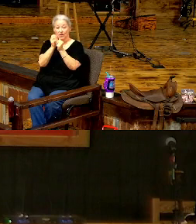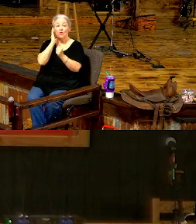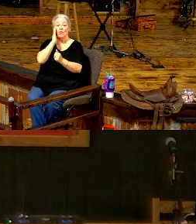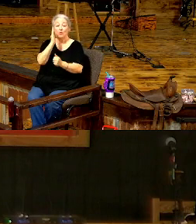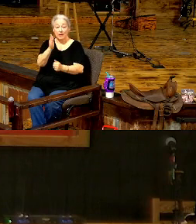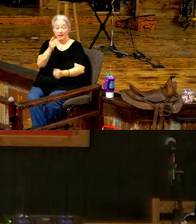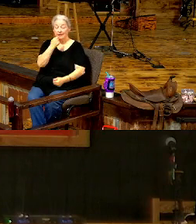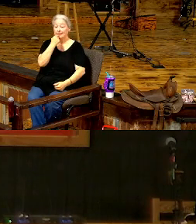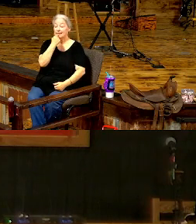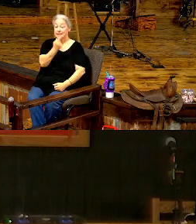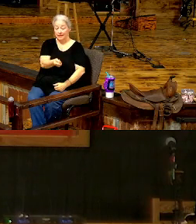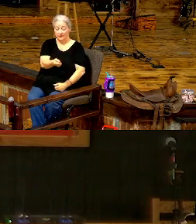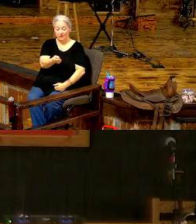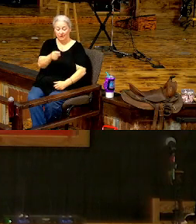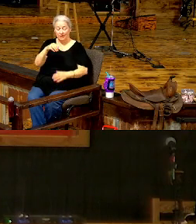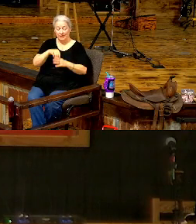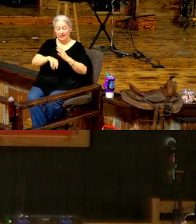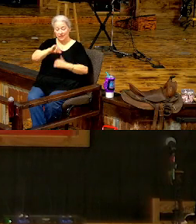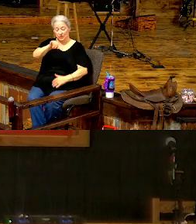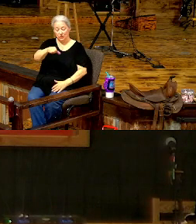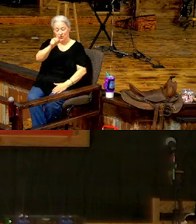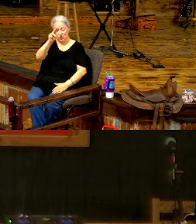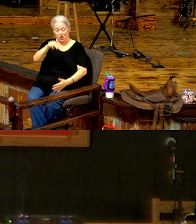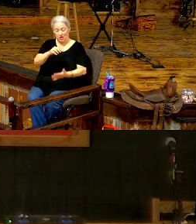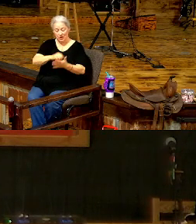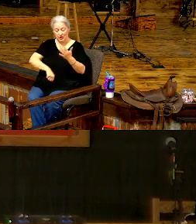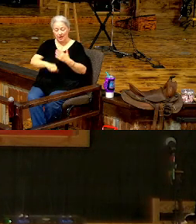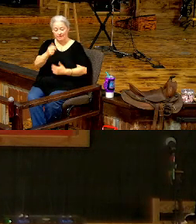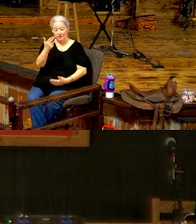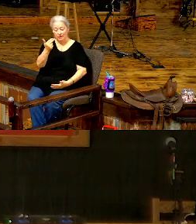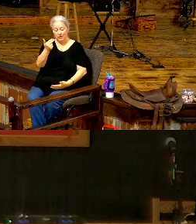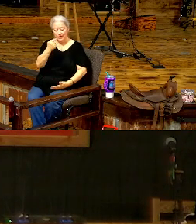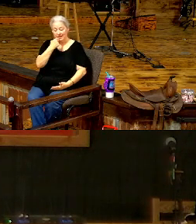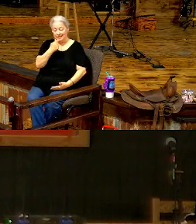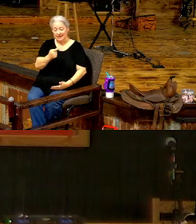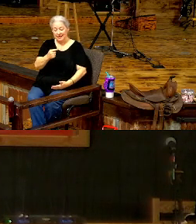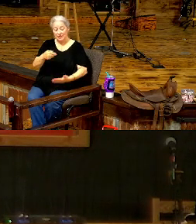Jesus said in John 13, verses 34 through 35, a new